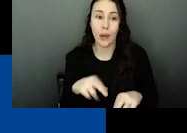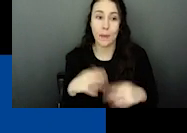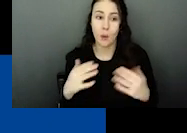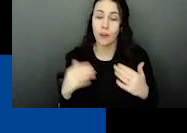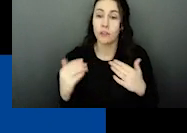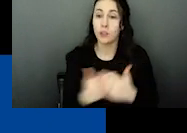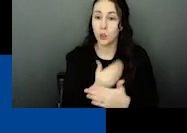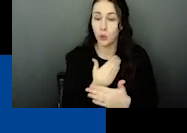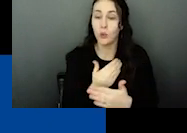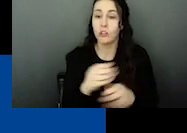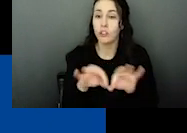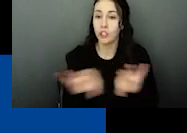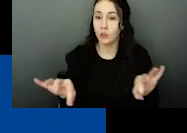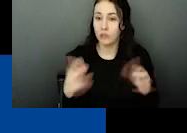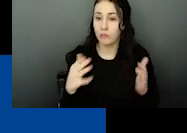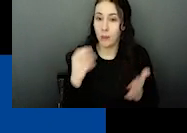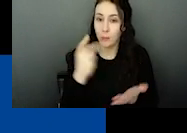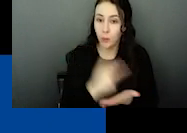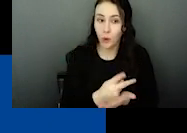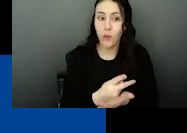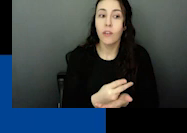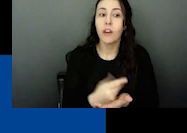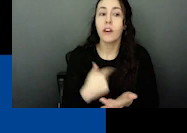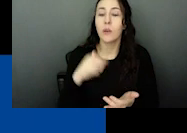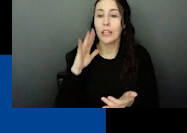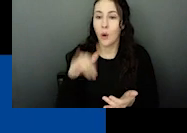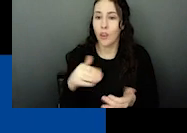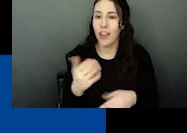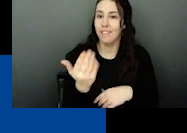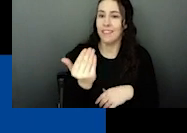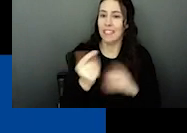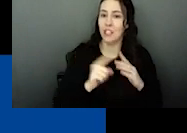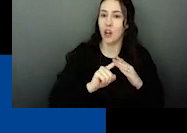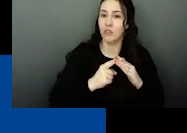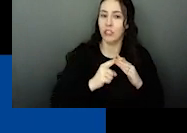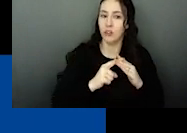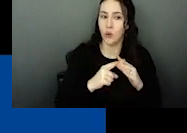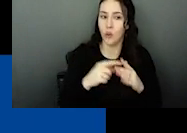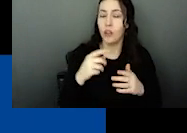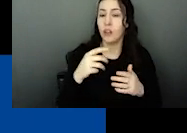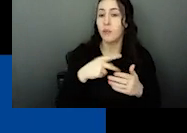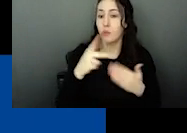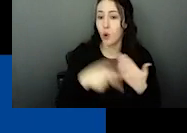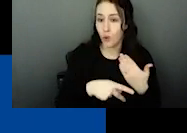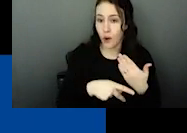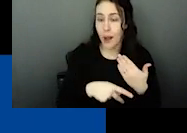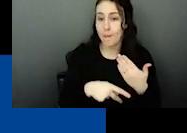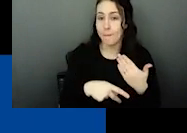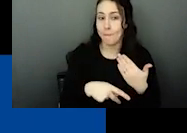degrees approved. We know that there are 15 original programs in baccalaureate programs in the pilot